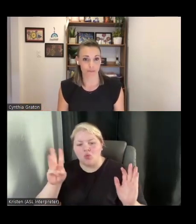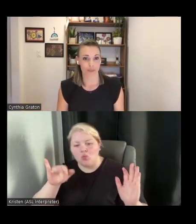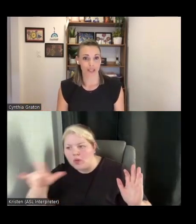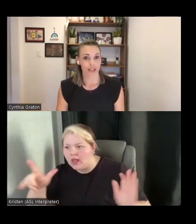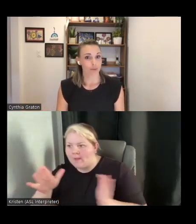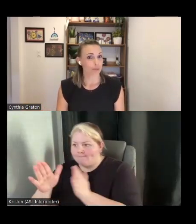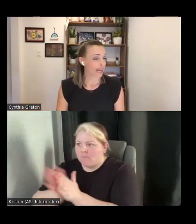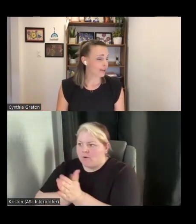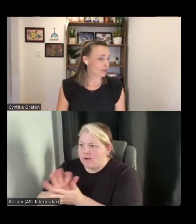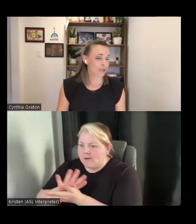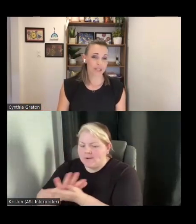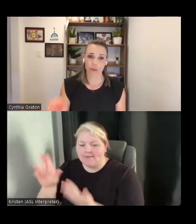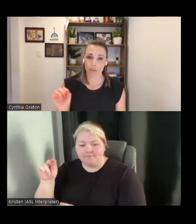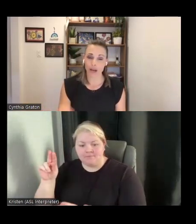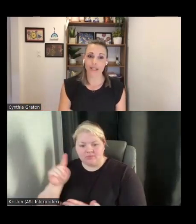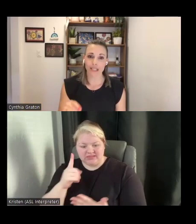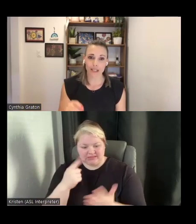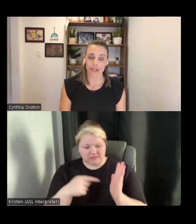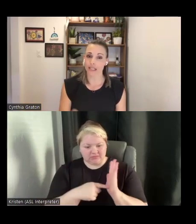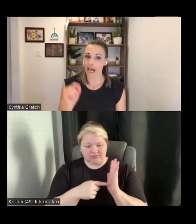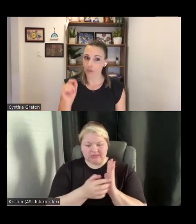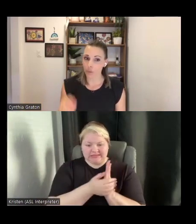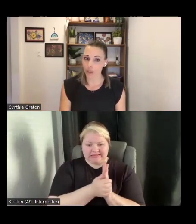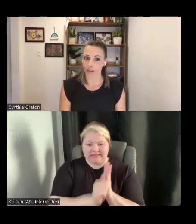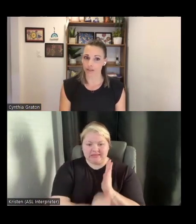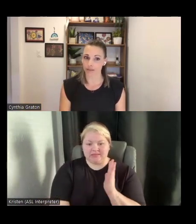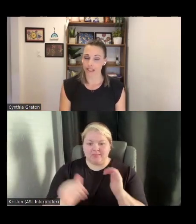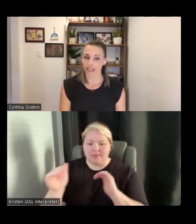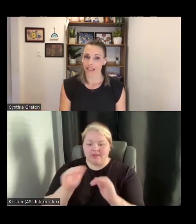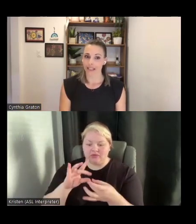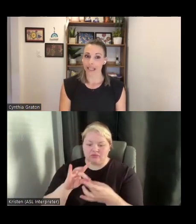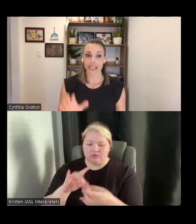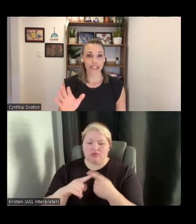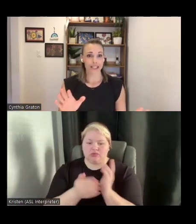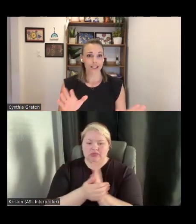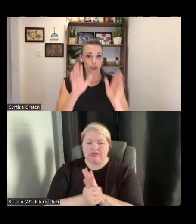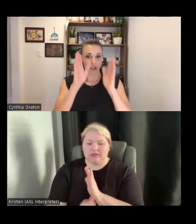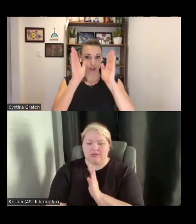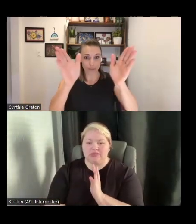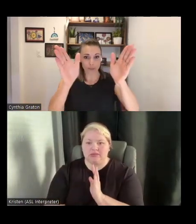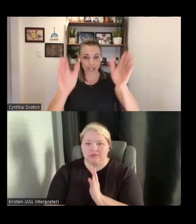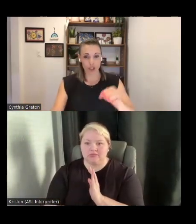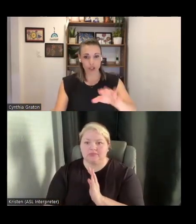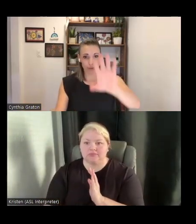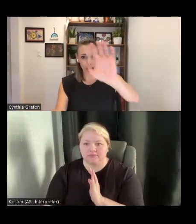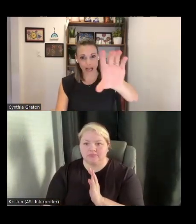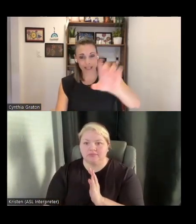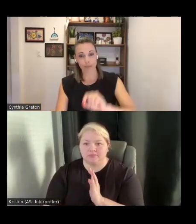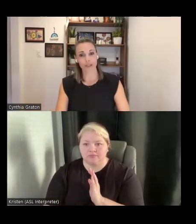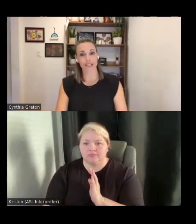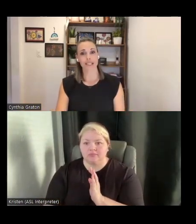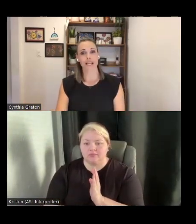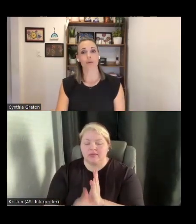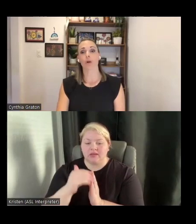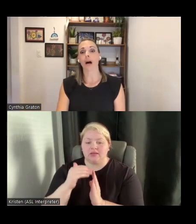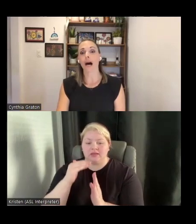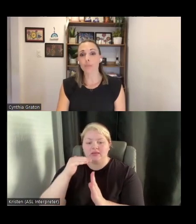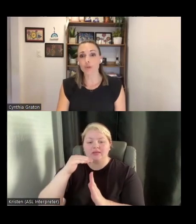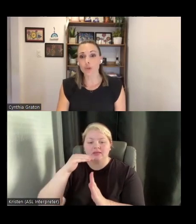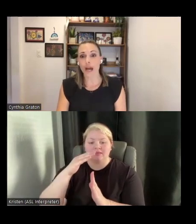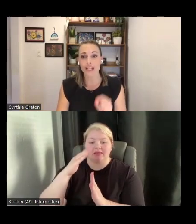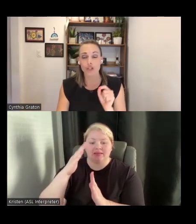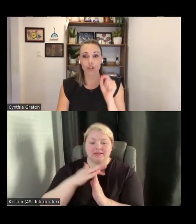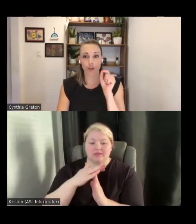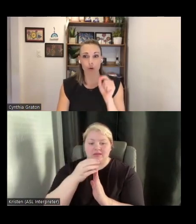motivation. Behaviors is about skills, not will. Indeed, the top section of your ASIP on this slide will